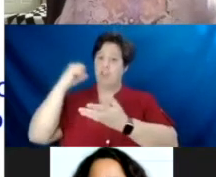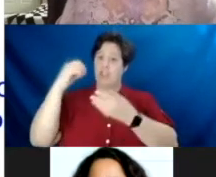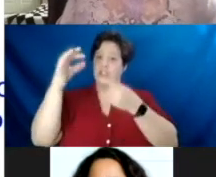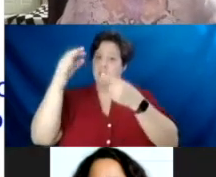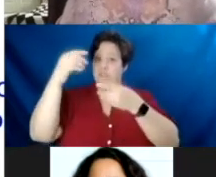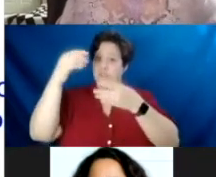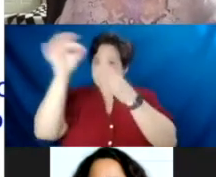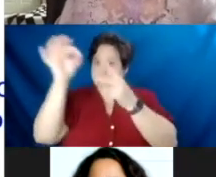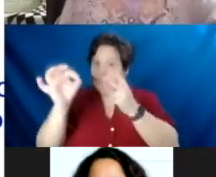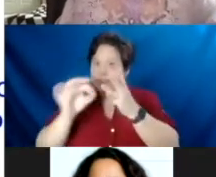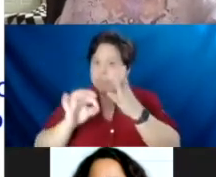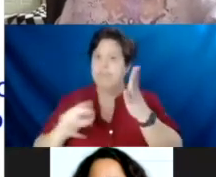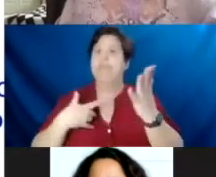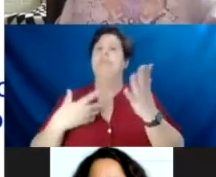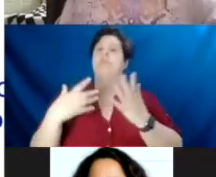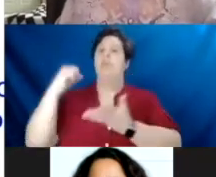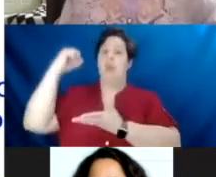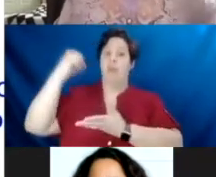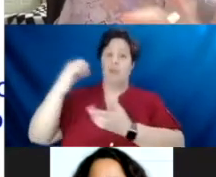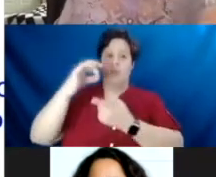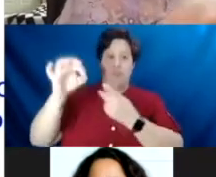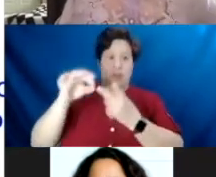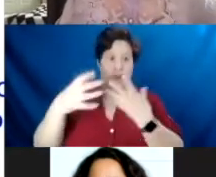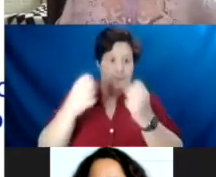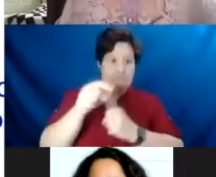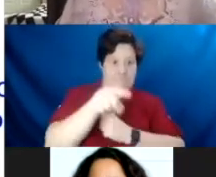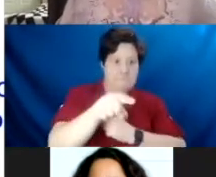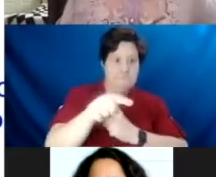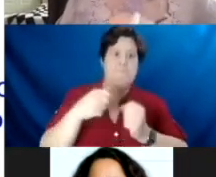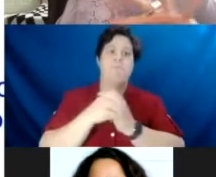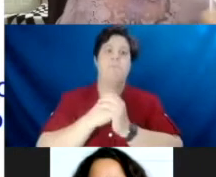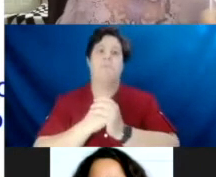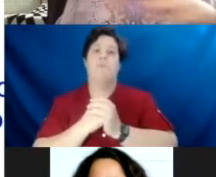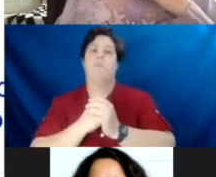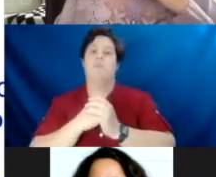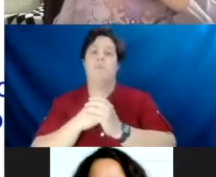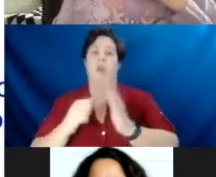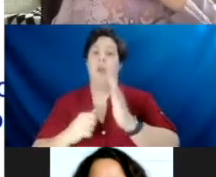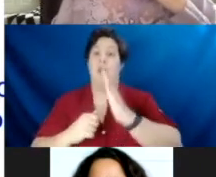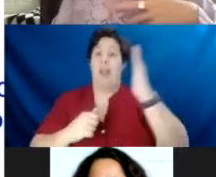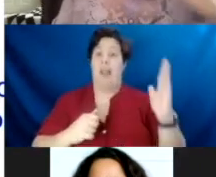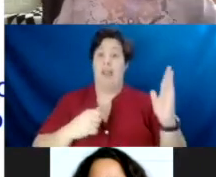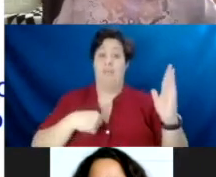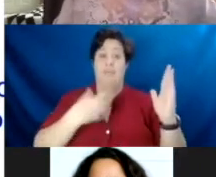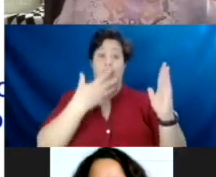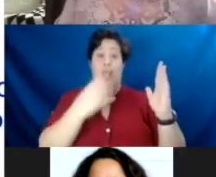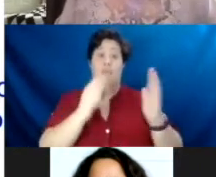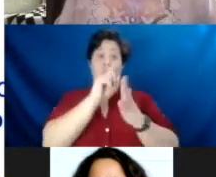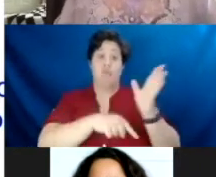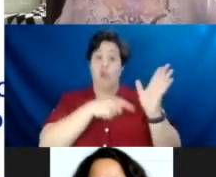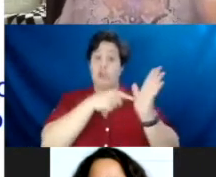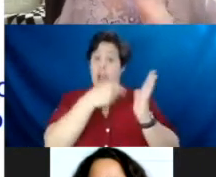So the budget breakdown is in this slide, which I'm going to describe. So on the left, you see the project